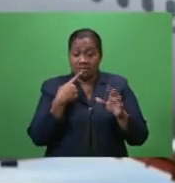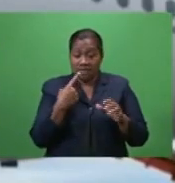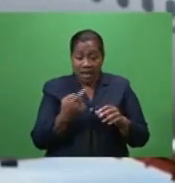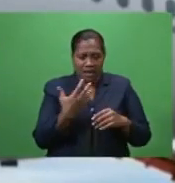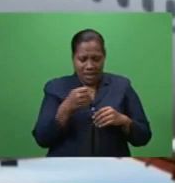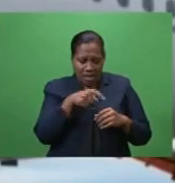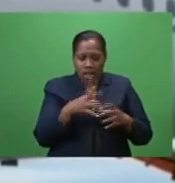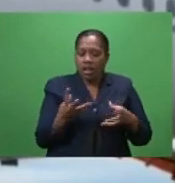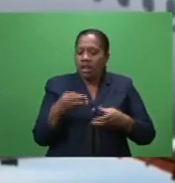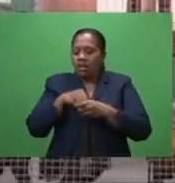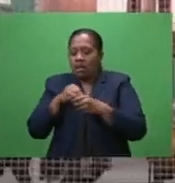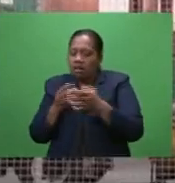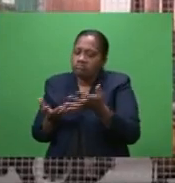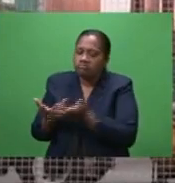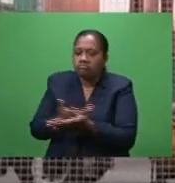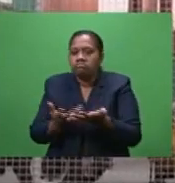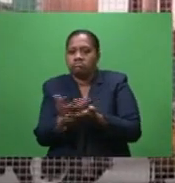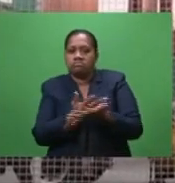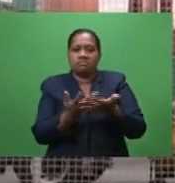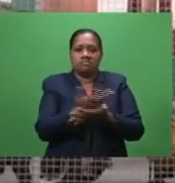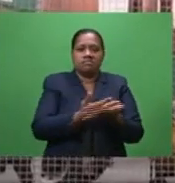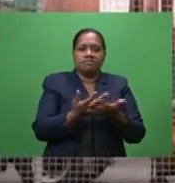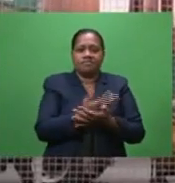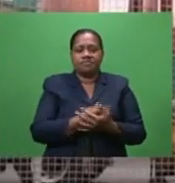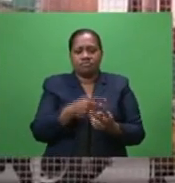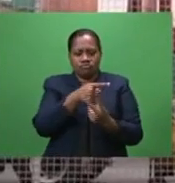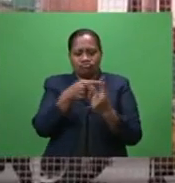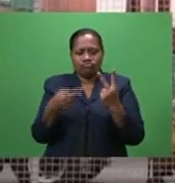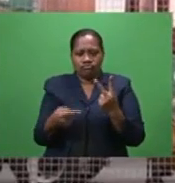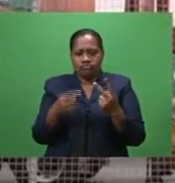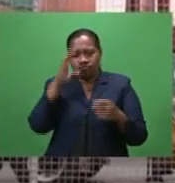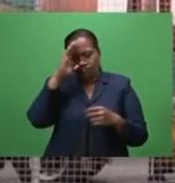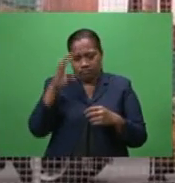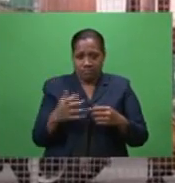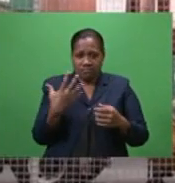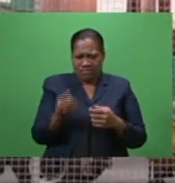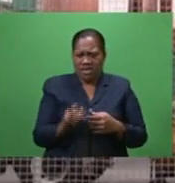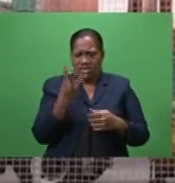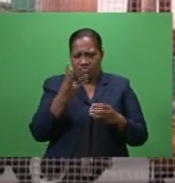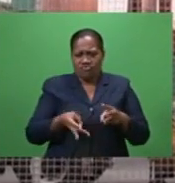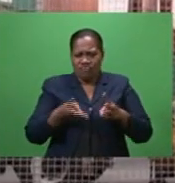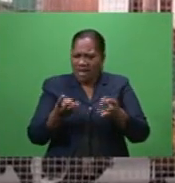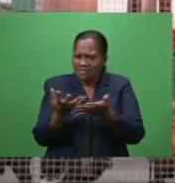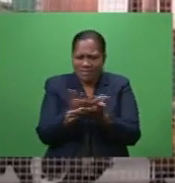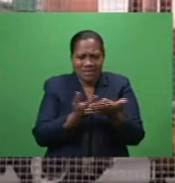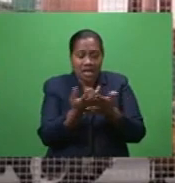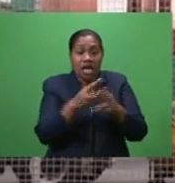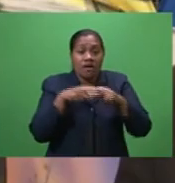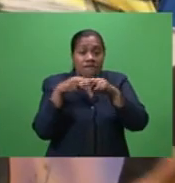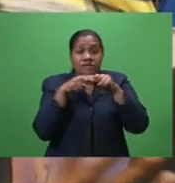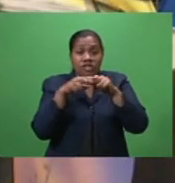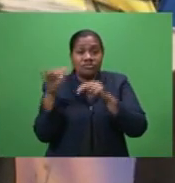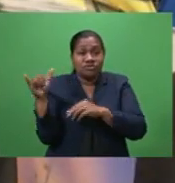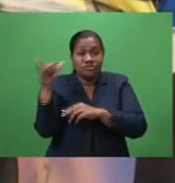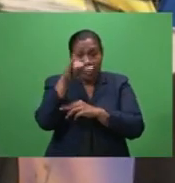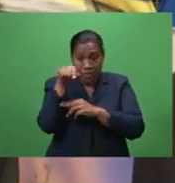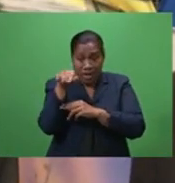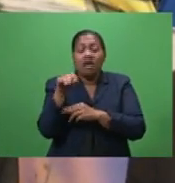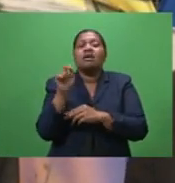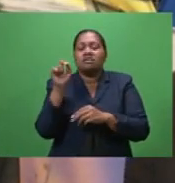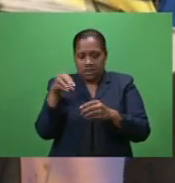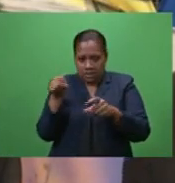ensure consistent exchange between the two countries. It's a three-way discussion. Fiji Airways also will be a part of it. It's